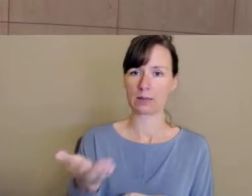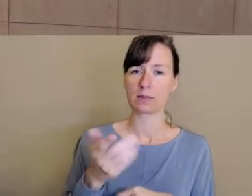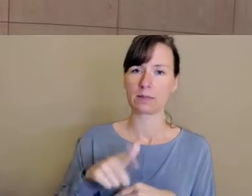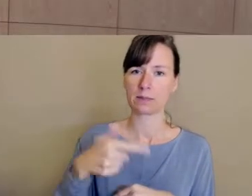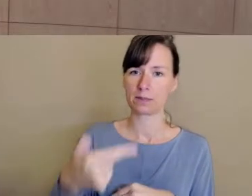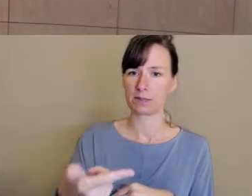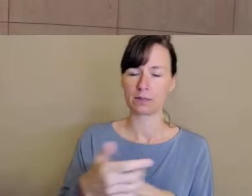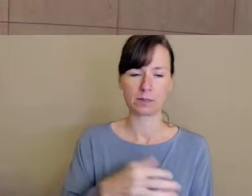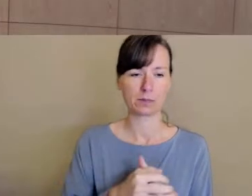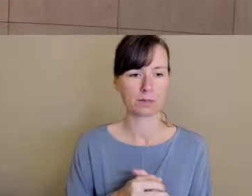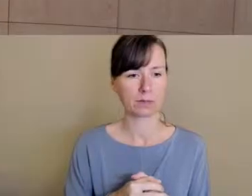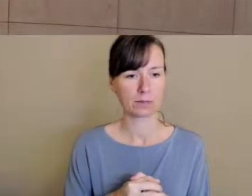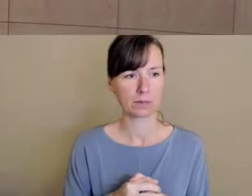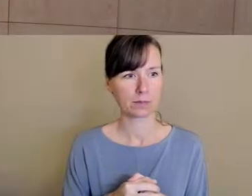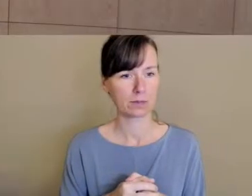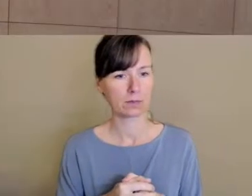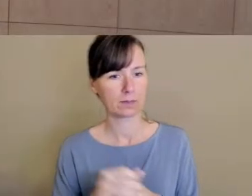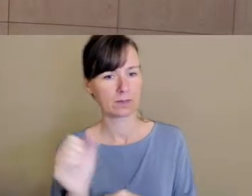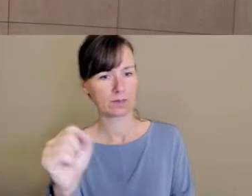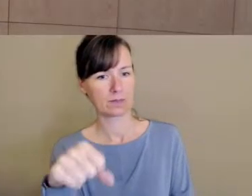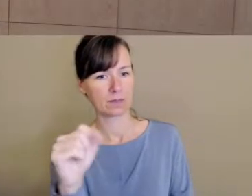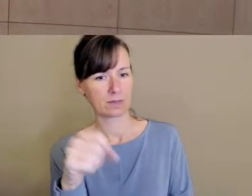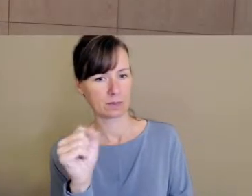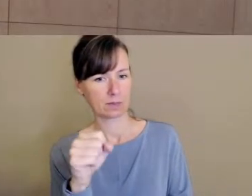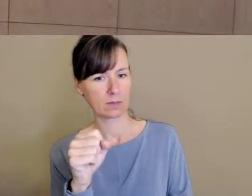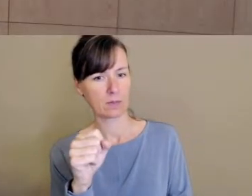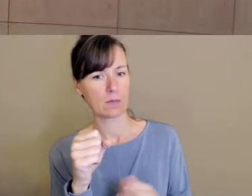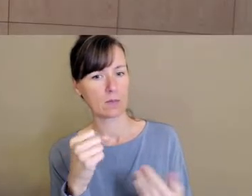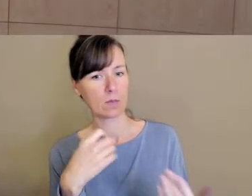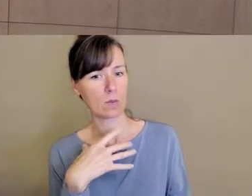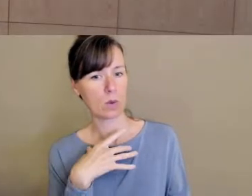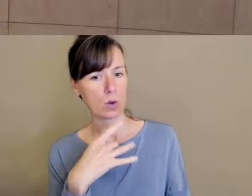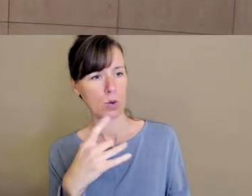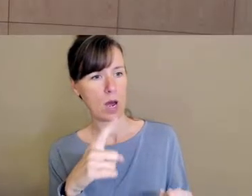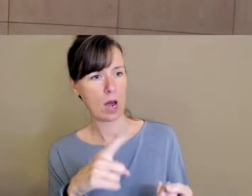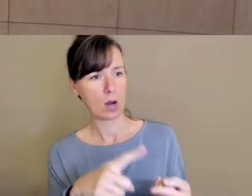Yeah, Mayor, would you like to introduce it just to bring us here?